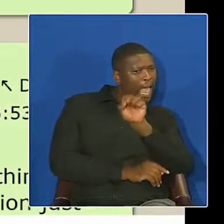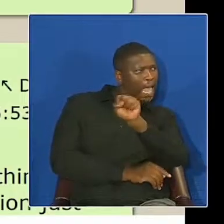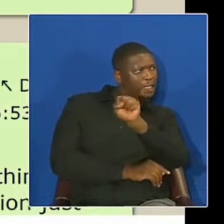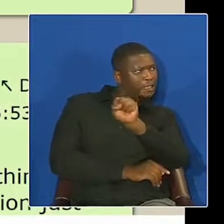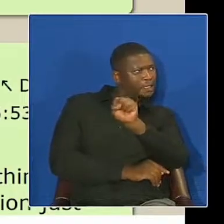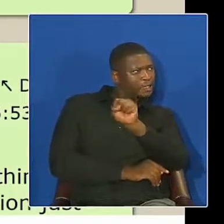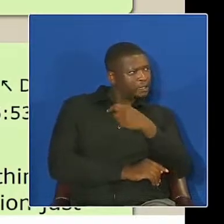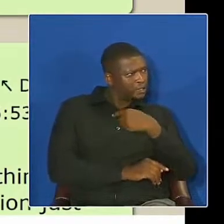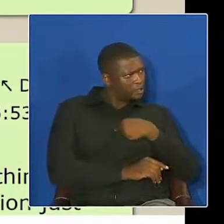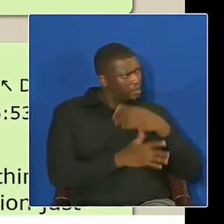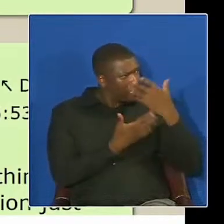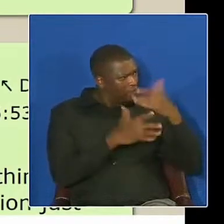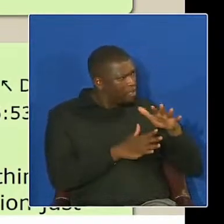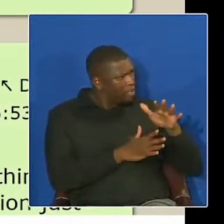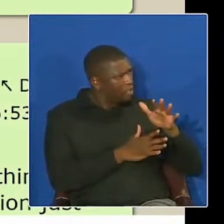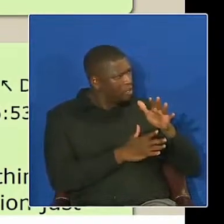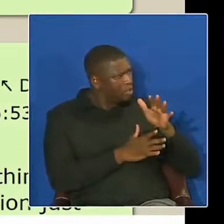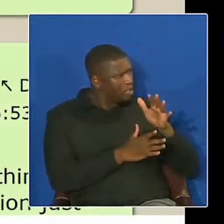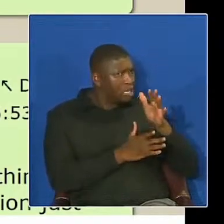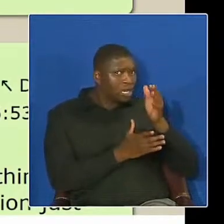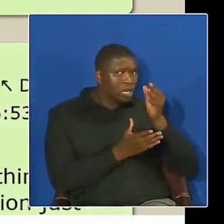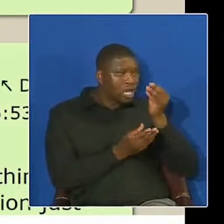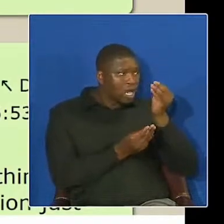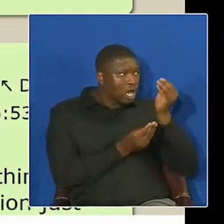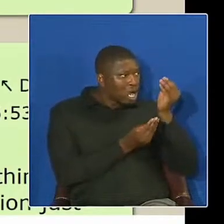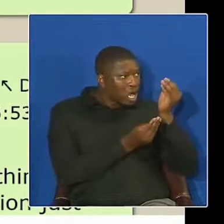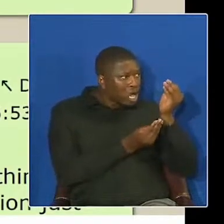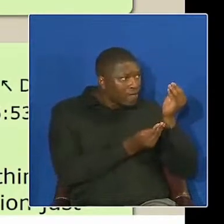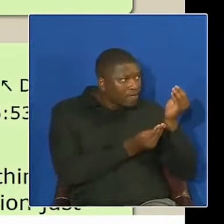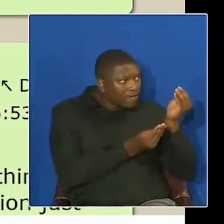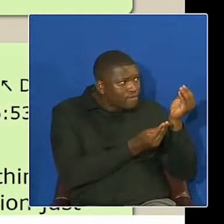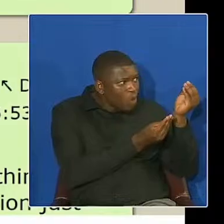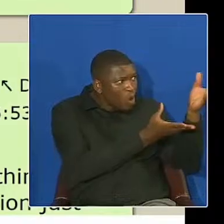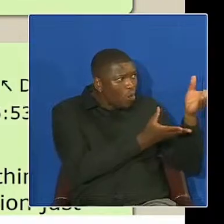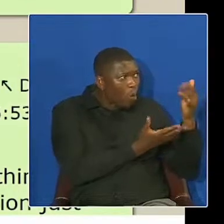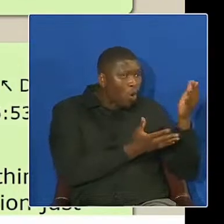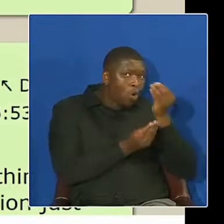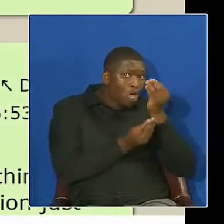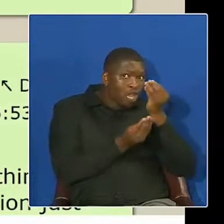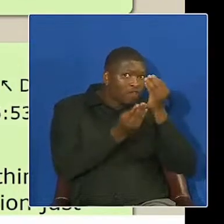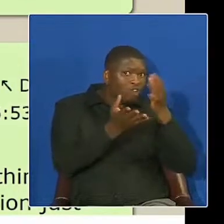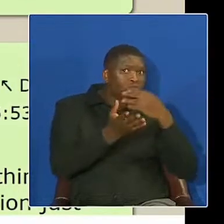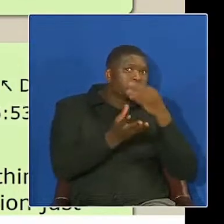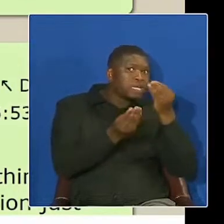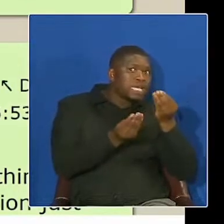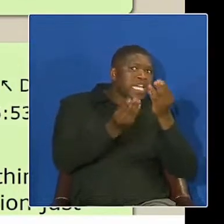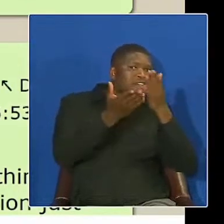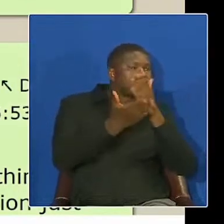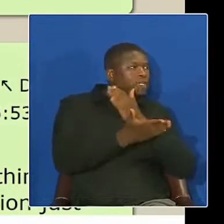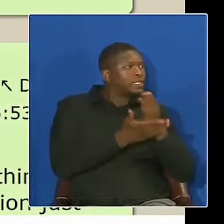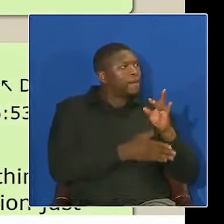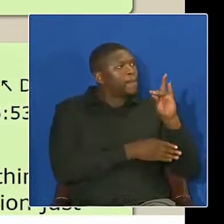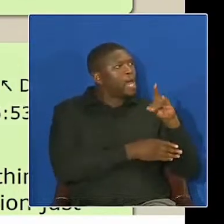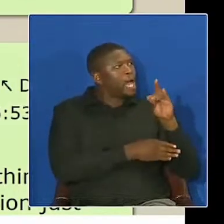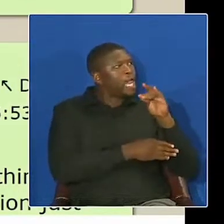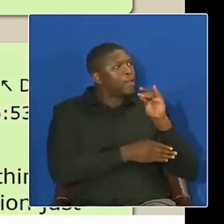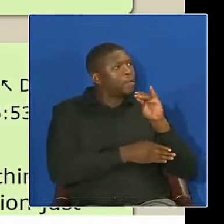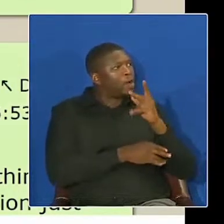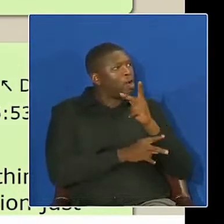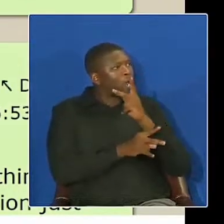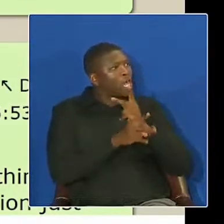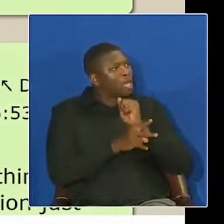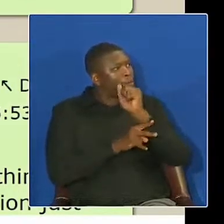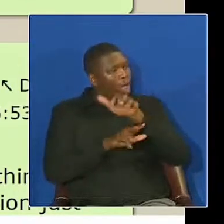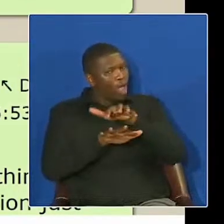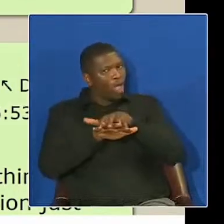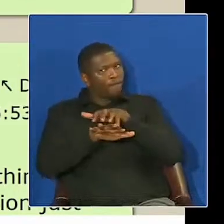you that I gave him some animals to keep at his plot. So I wanted to